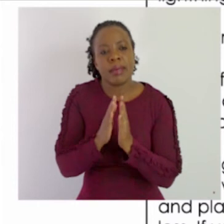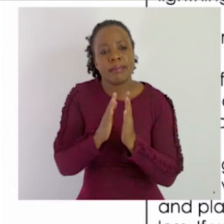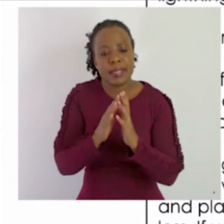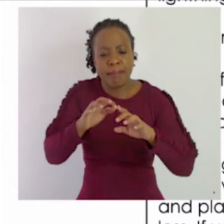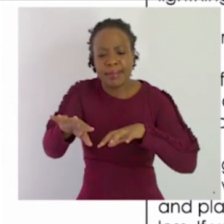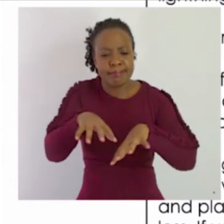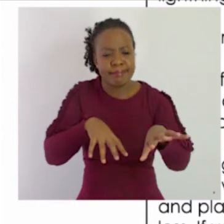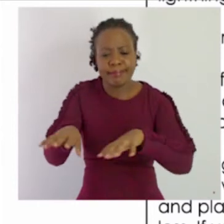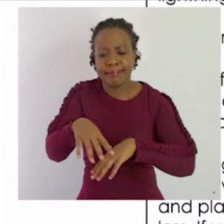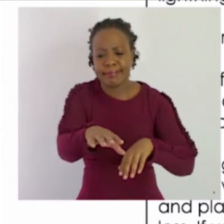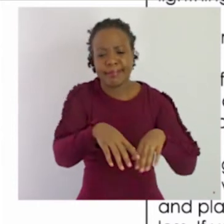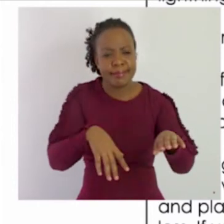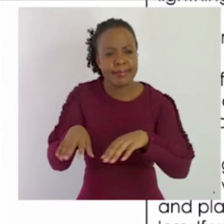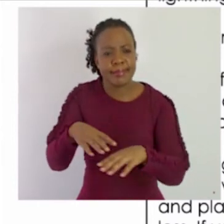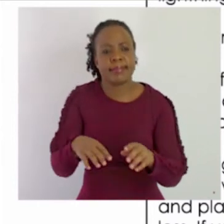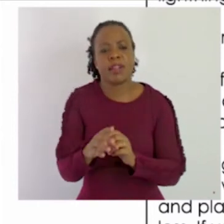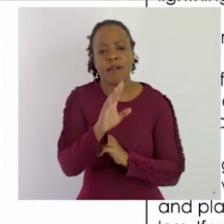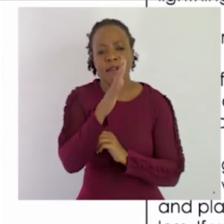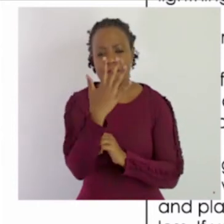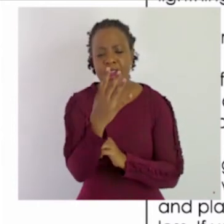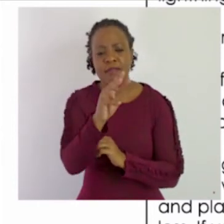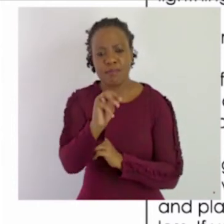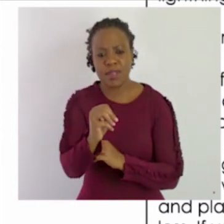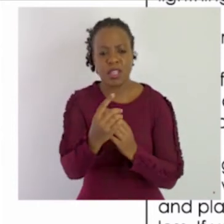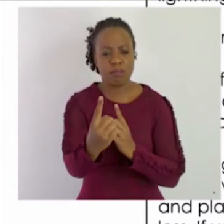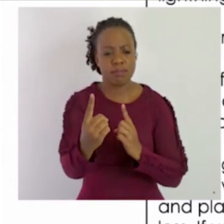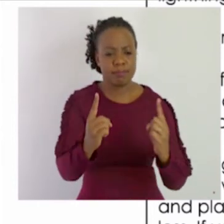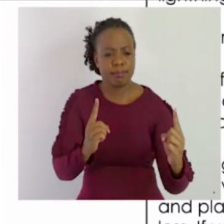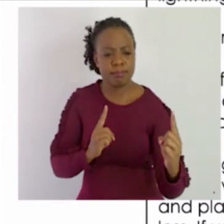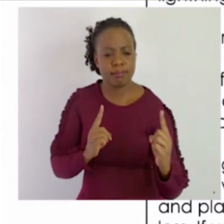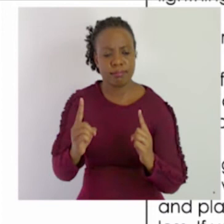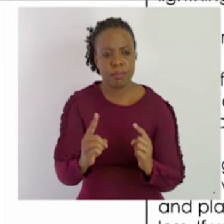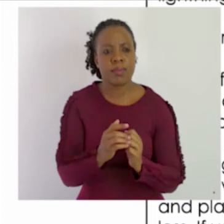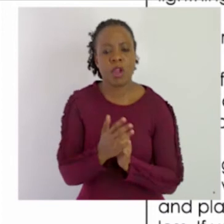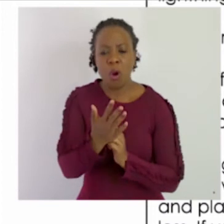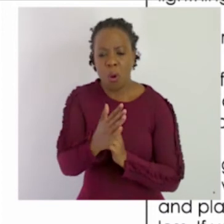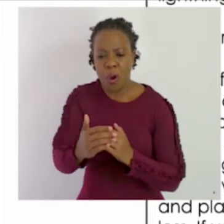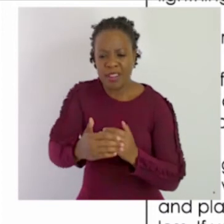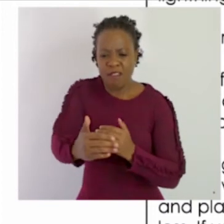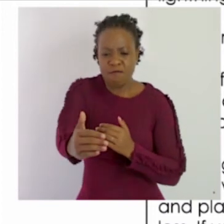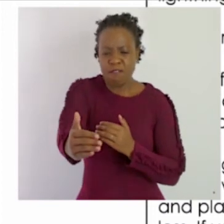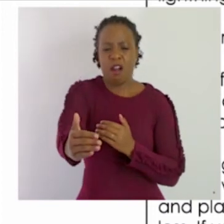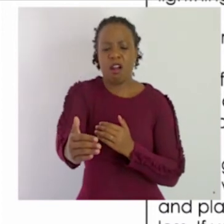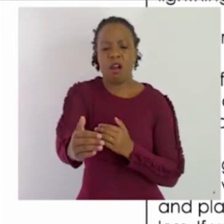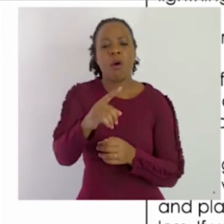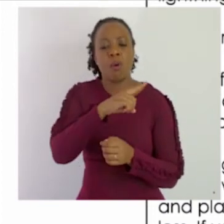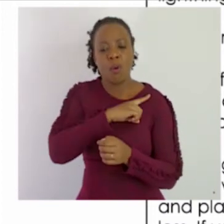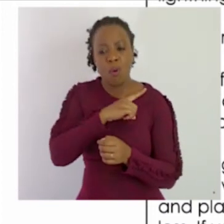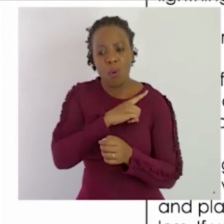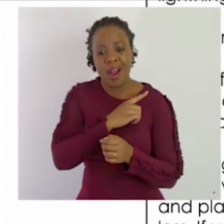5 meters from each other. Stay out of water because it